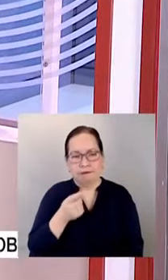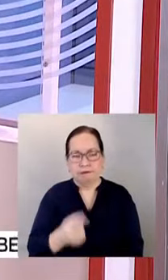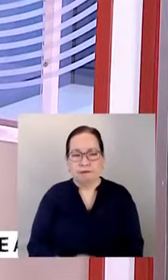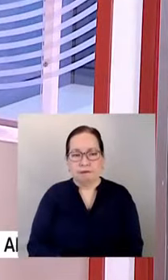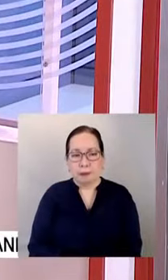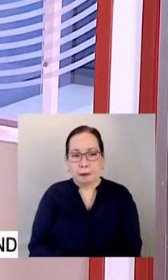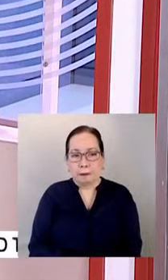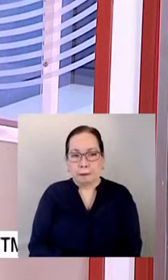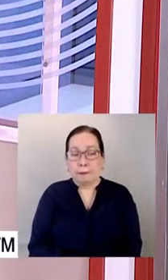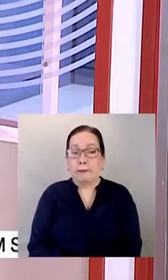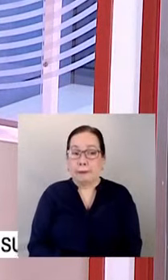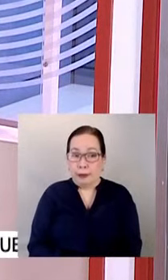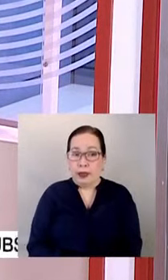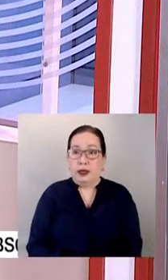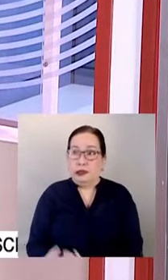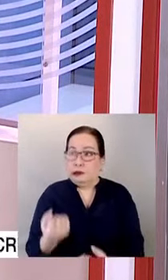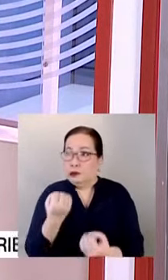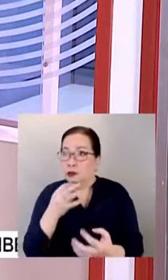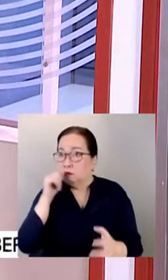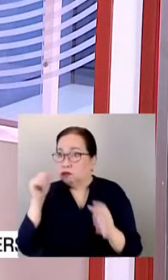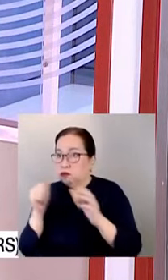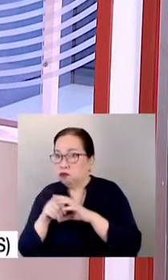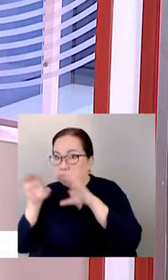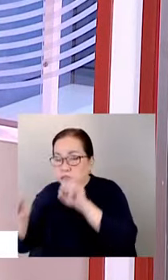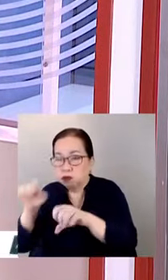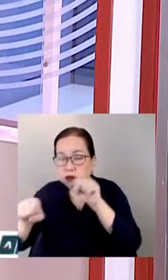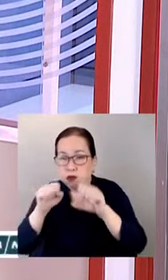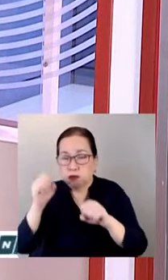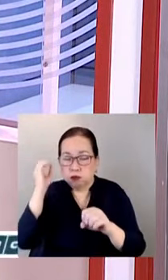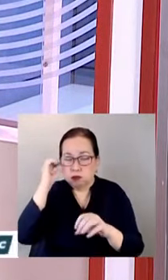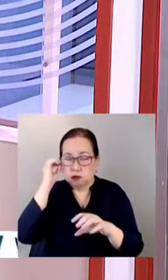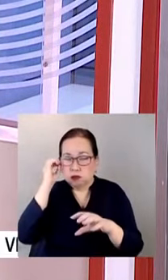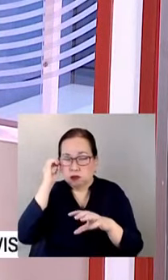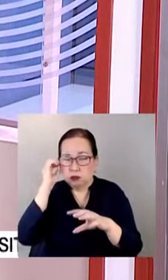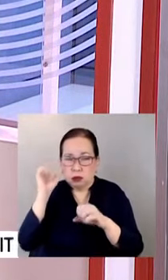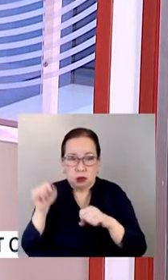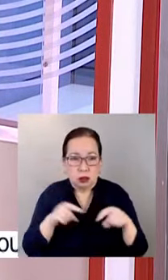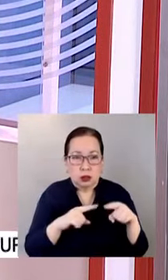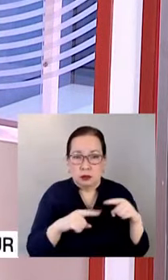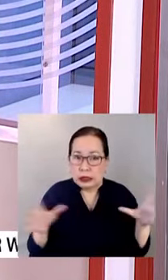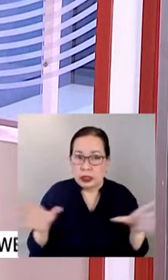The amount of smuggled onions seized by the Bureau of Customs in 2022 hits